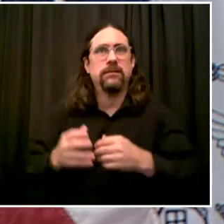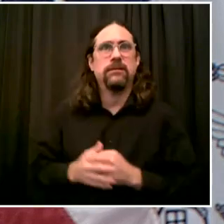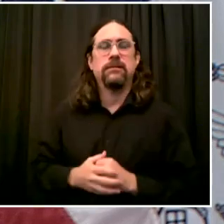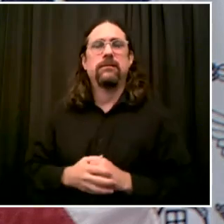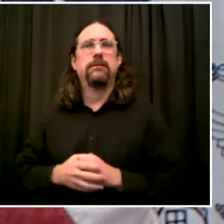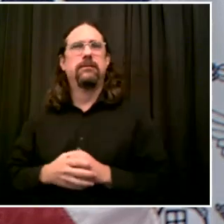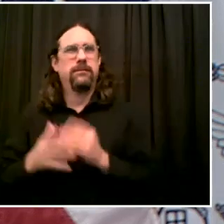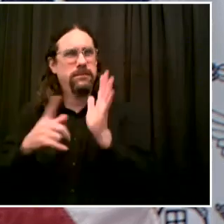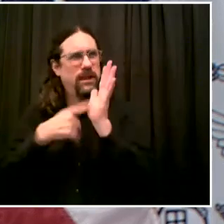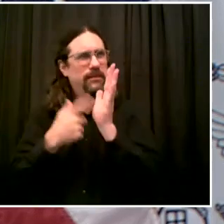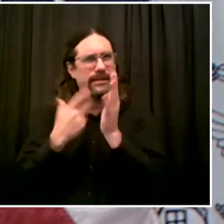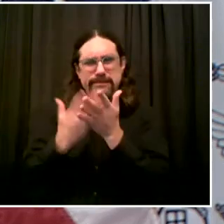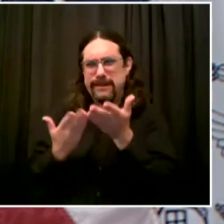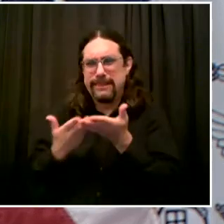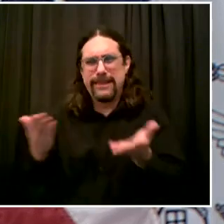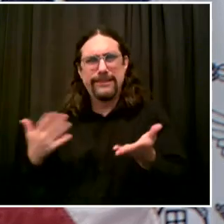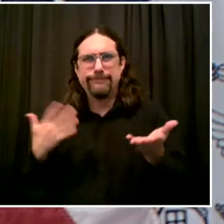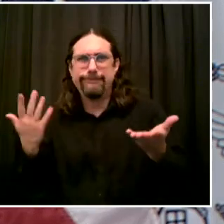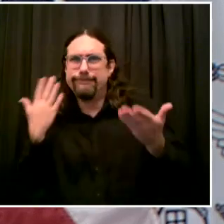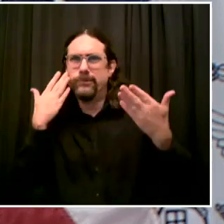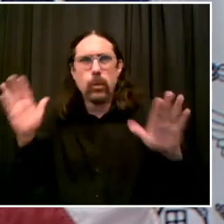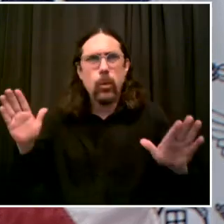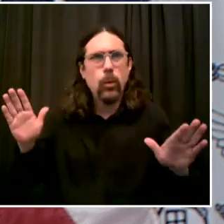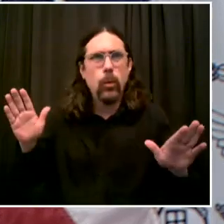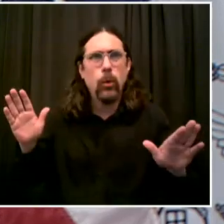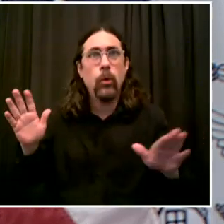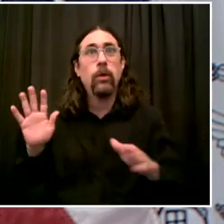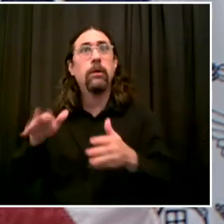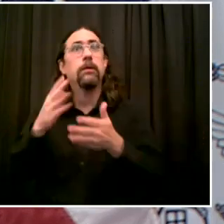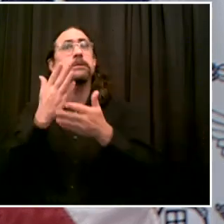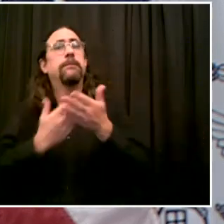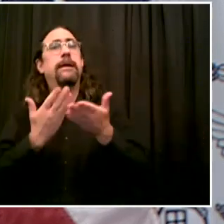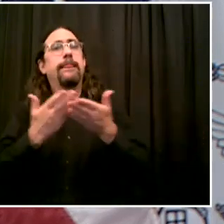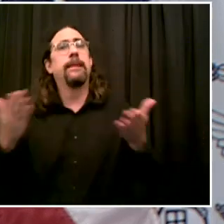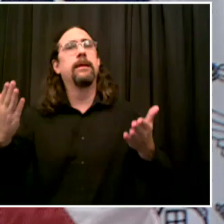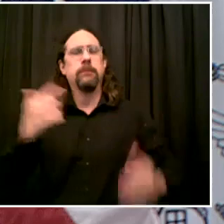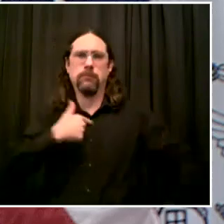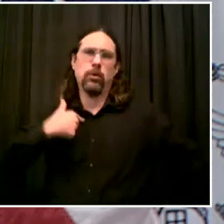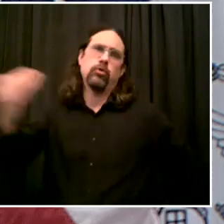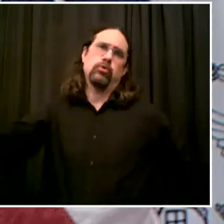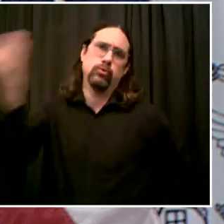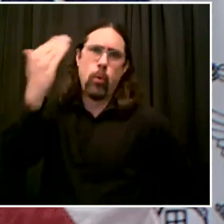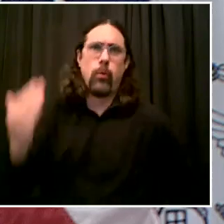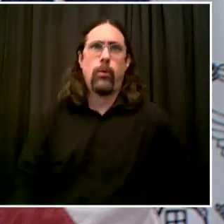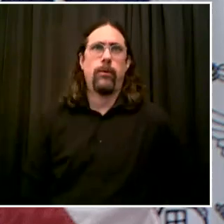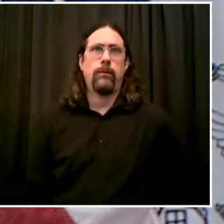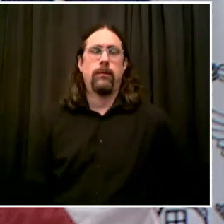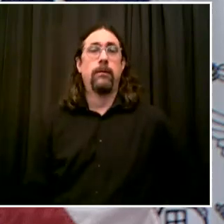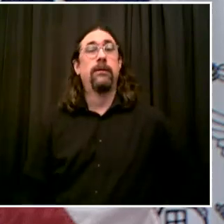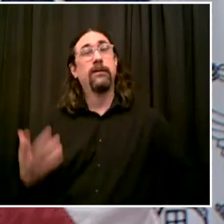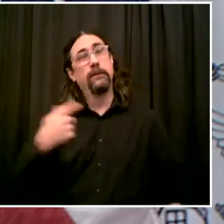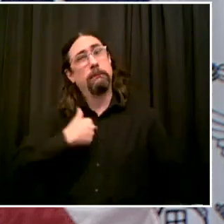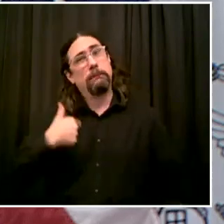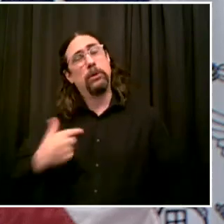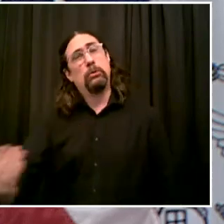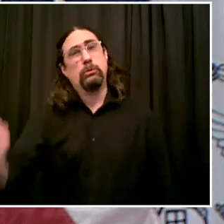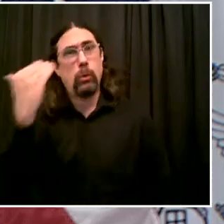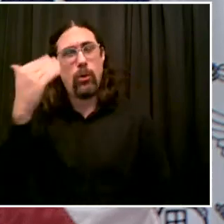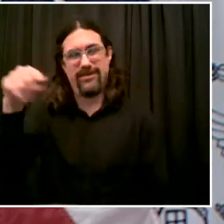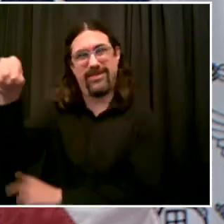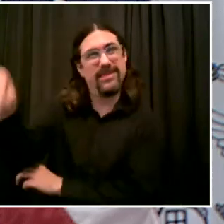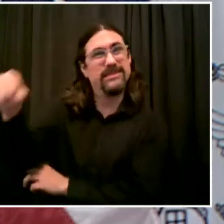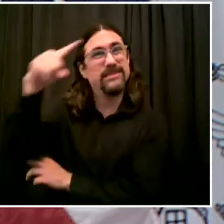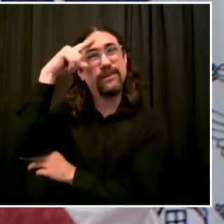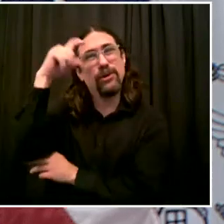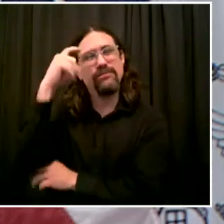summer, and that is going to come with its own host of challenges. We know, unfortunately, because first of all,